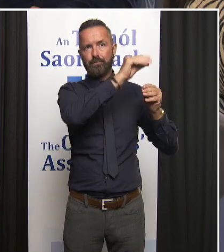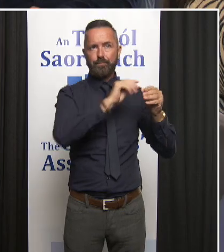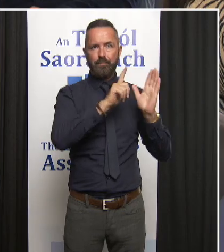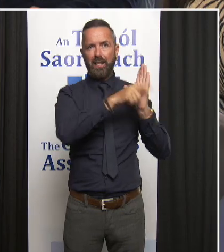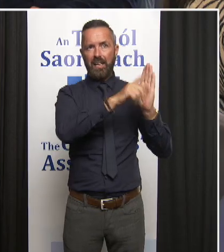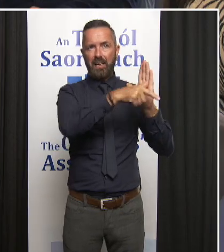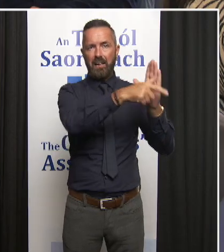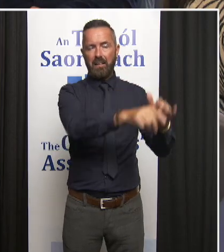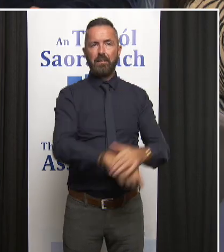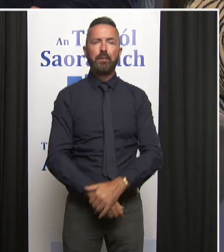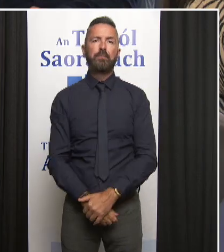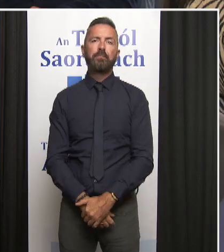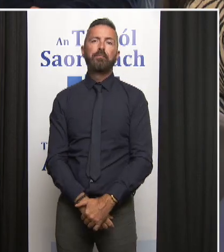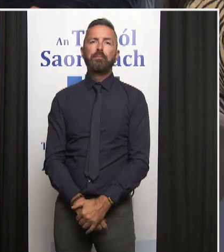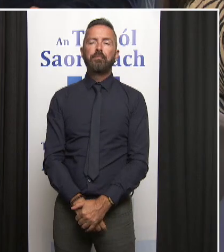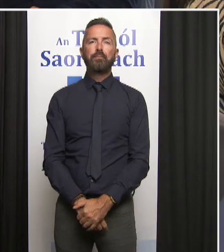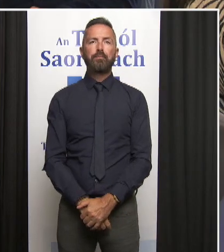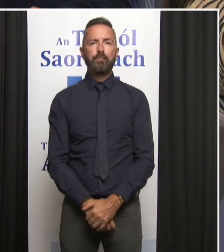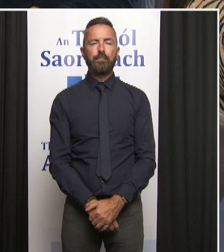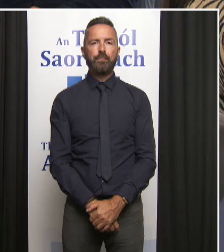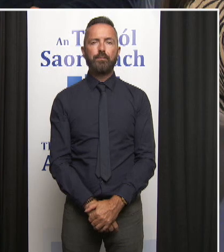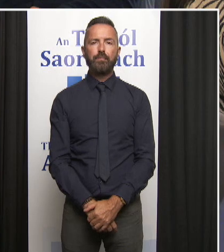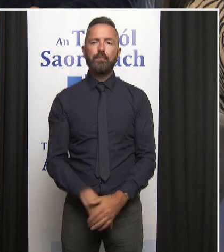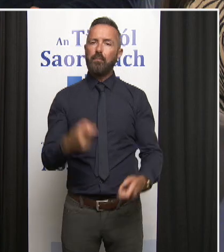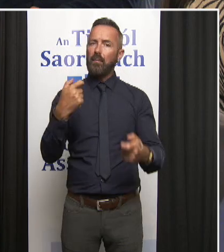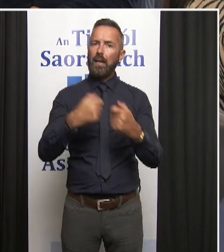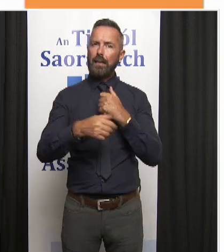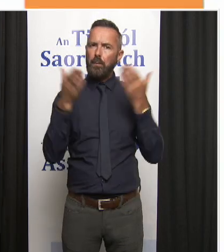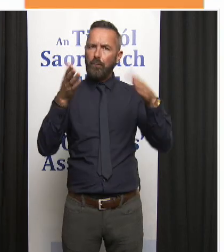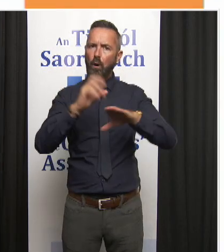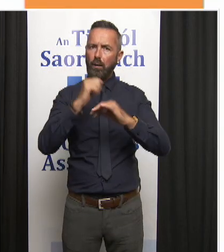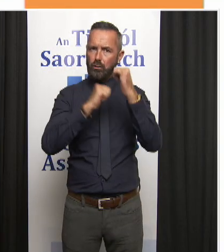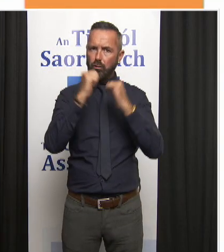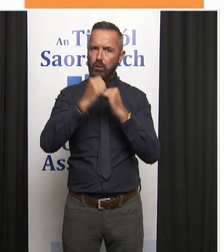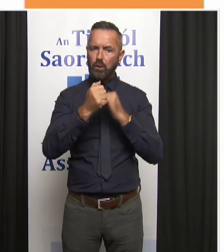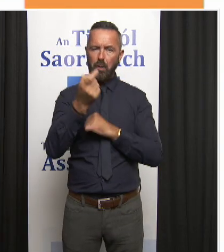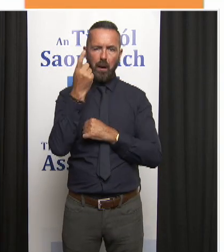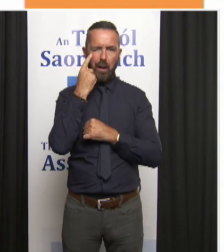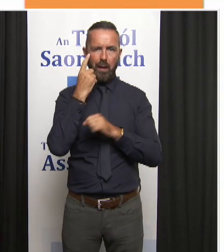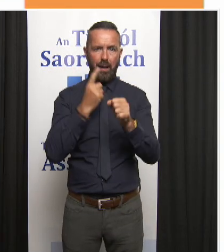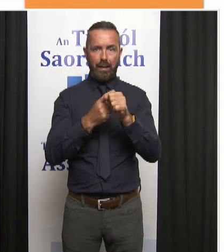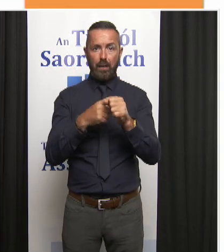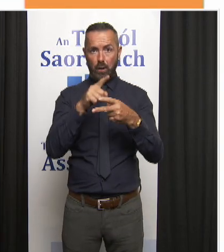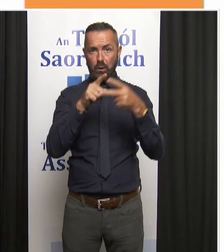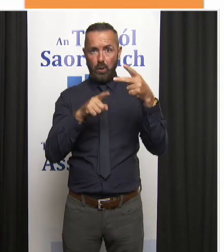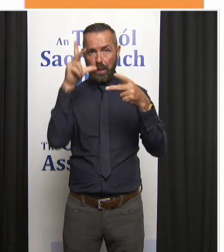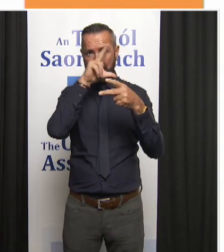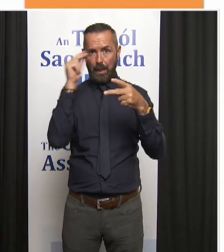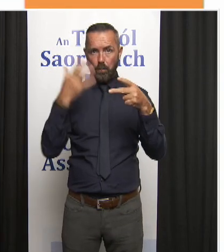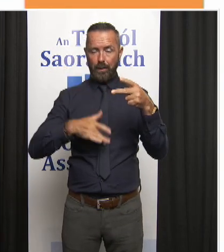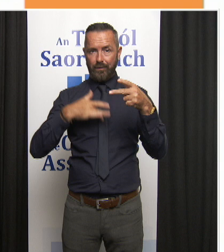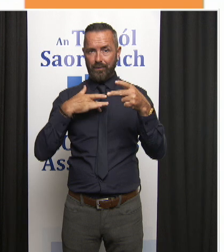later. So then we went to the structure, and we had again we have 2 examples that we kind